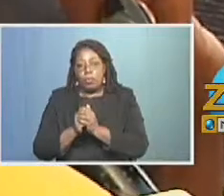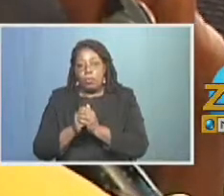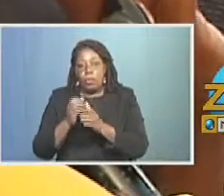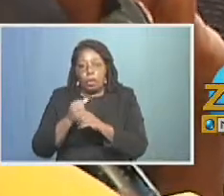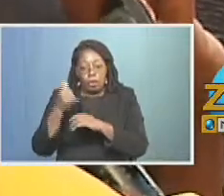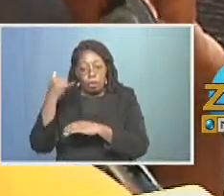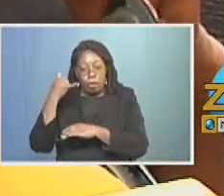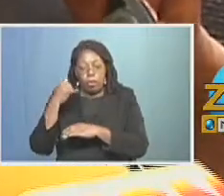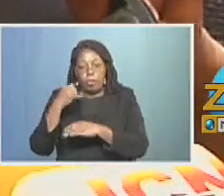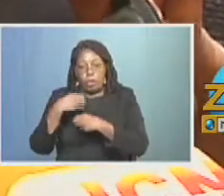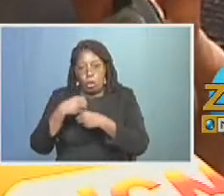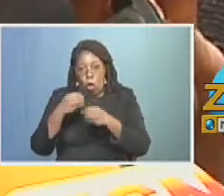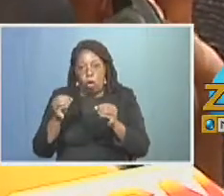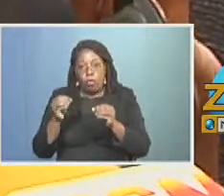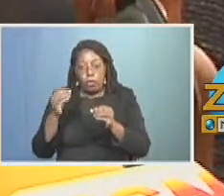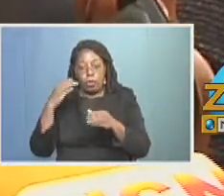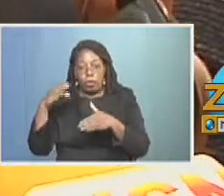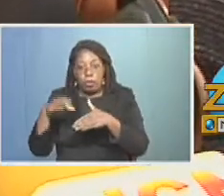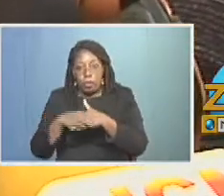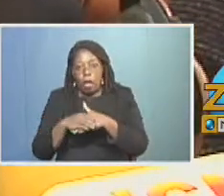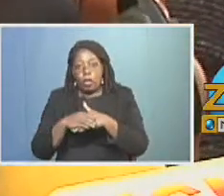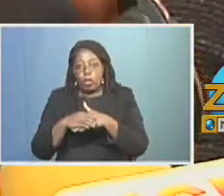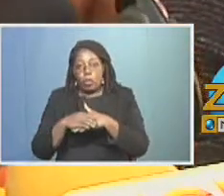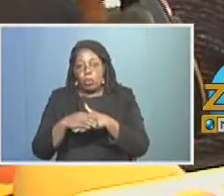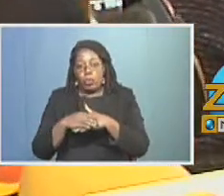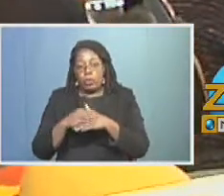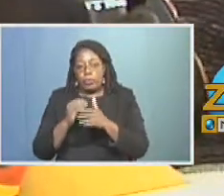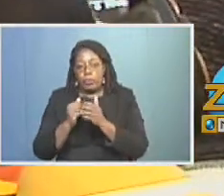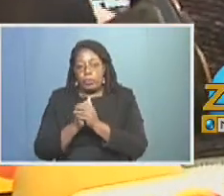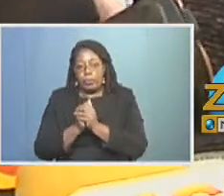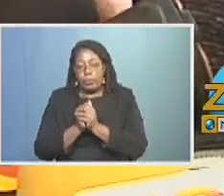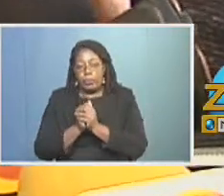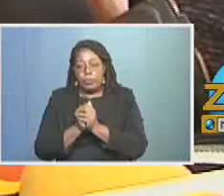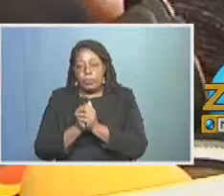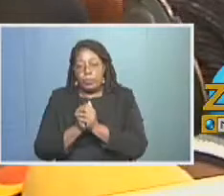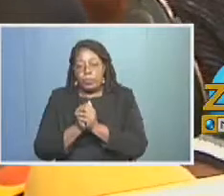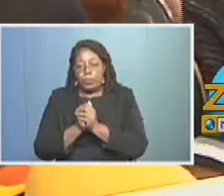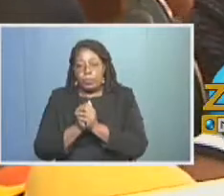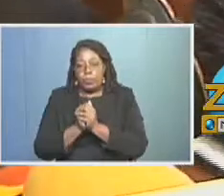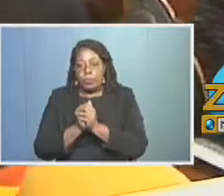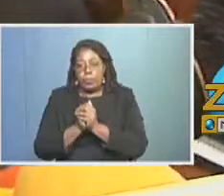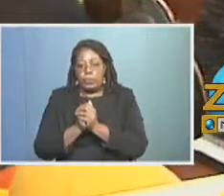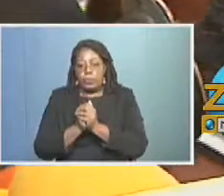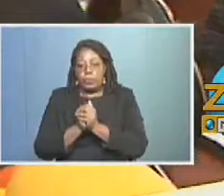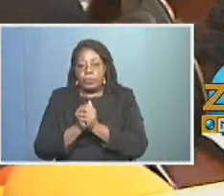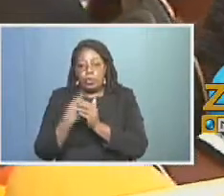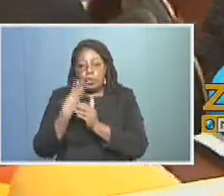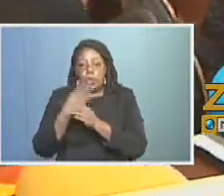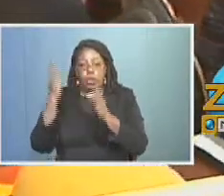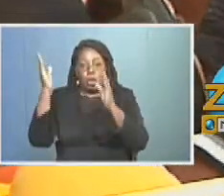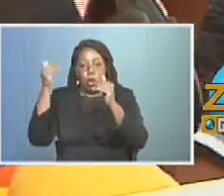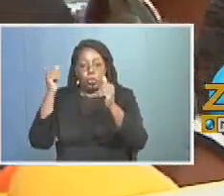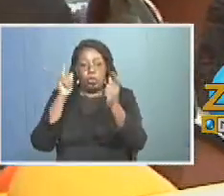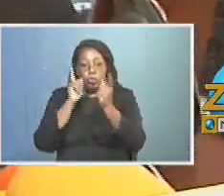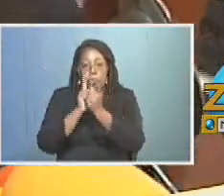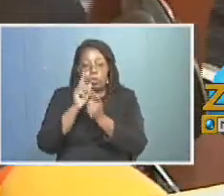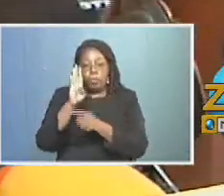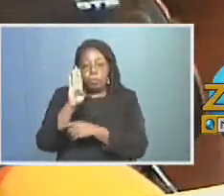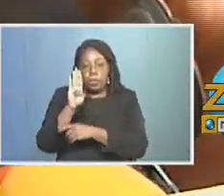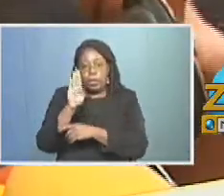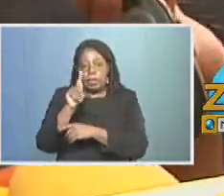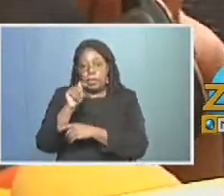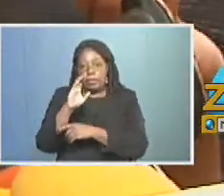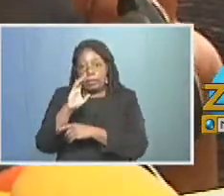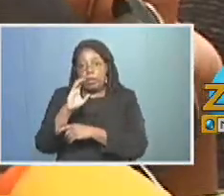the spouse who is driving me to drive them. And so we hope to meet with BTC this coming